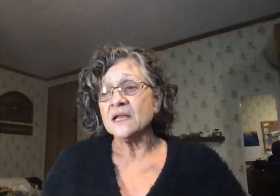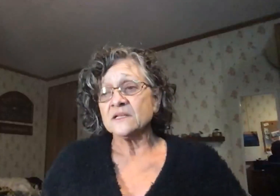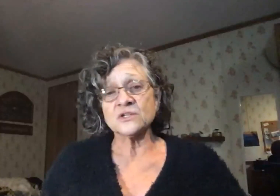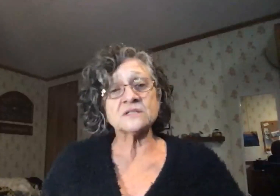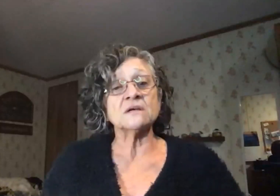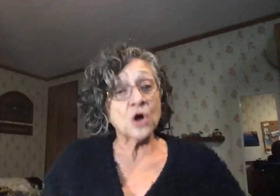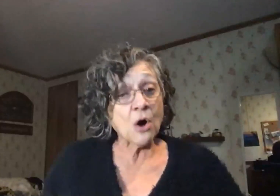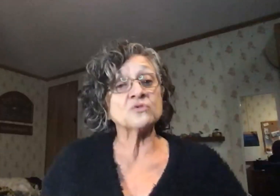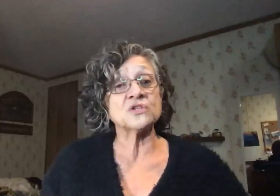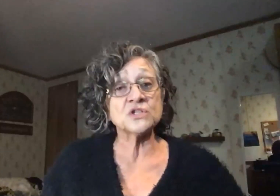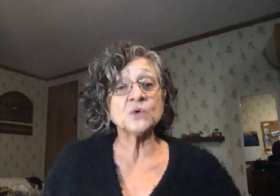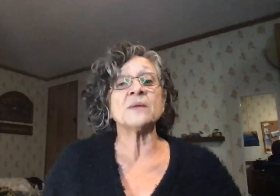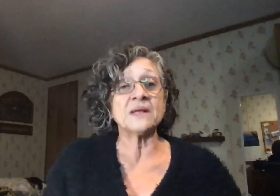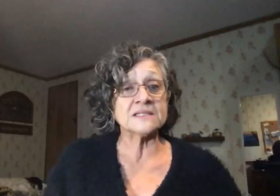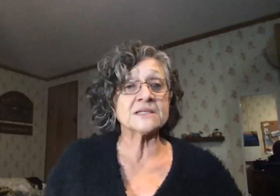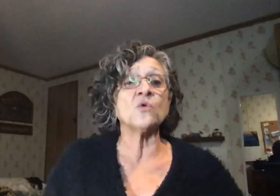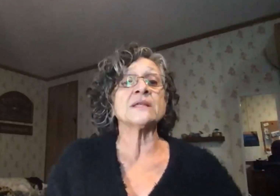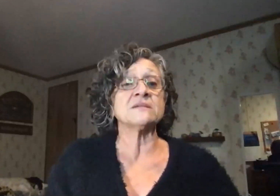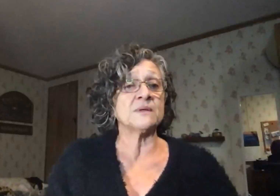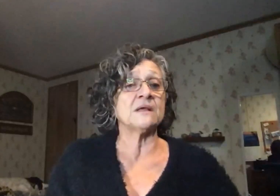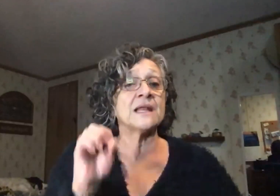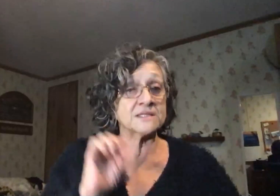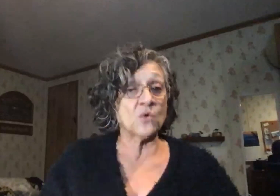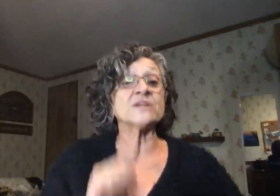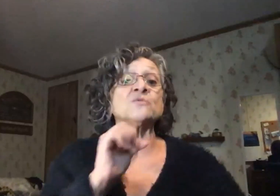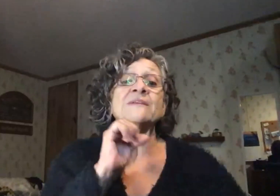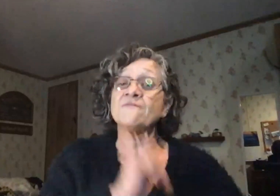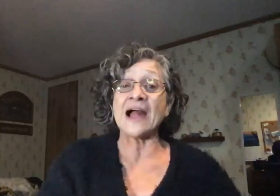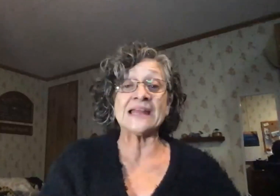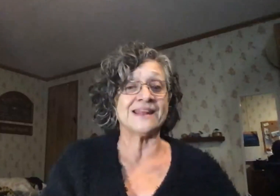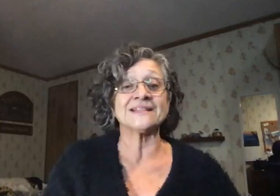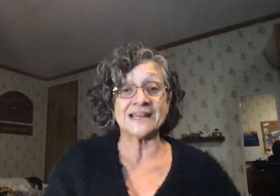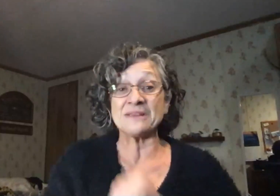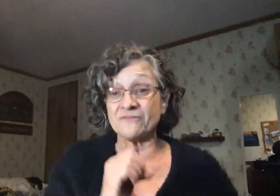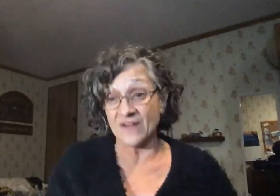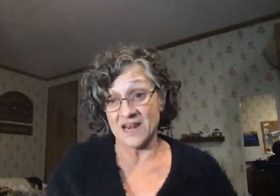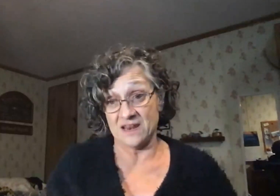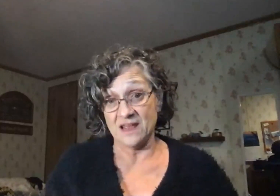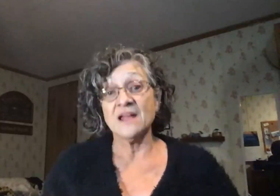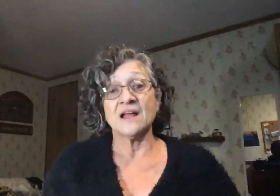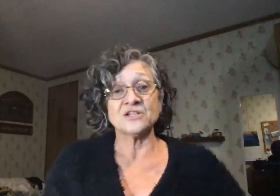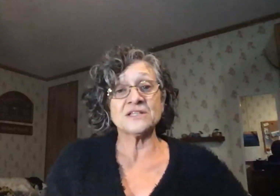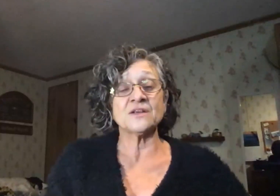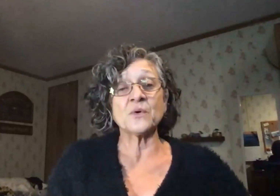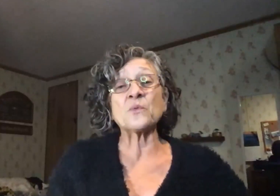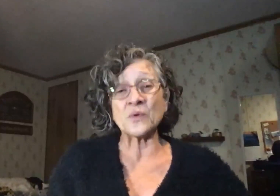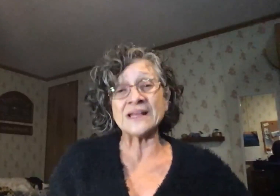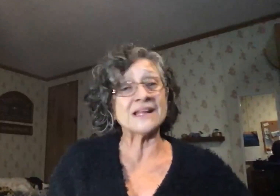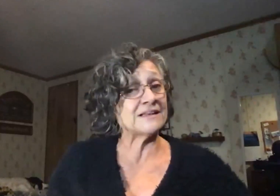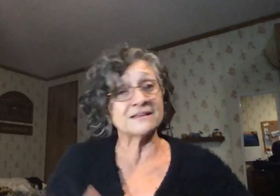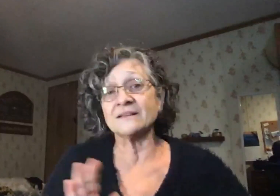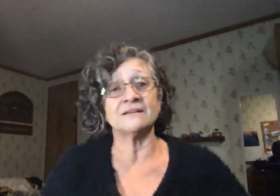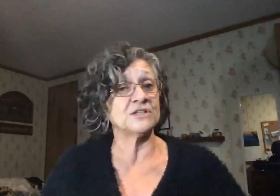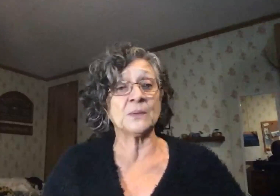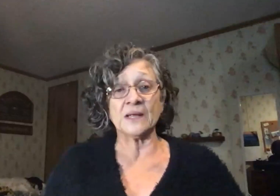that just go, just do it, because it is going to be fine and it's going to be fun. I just need to quit worrying